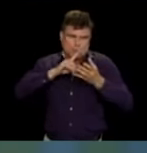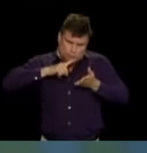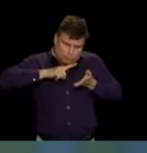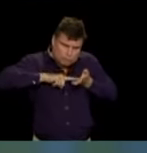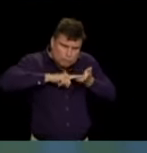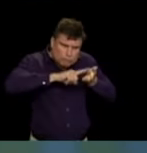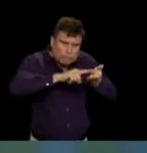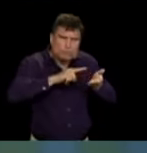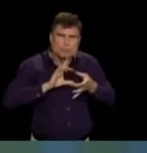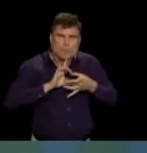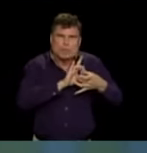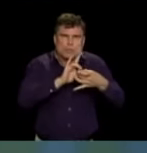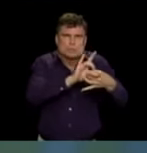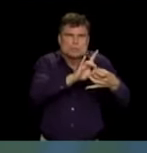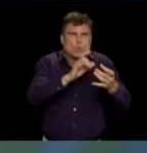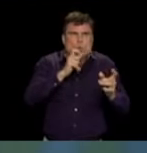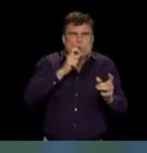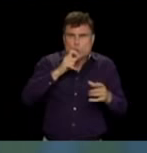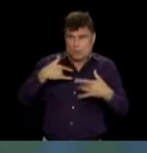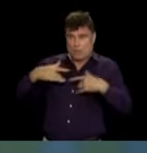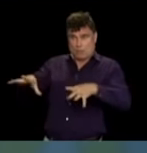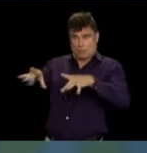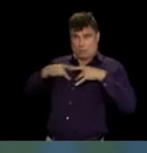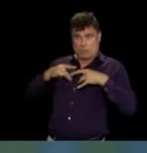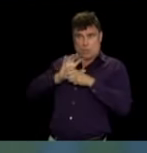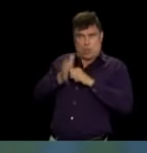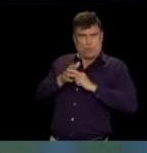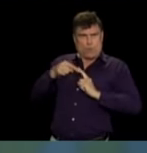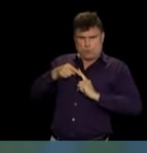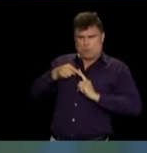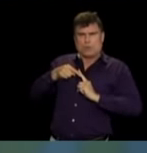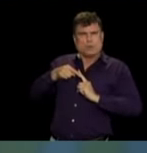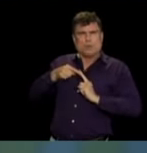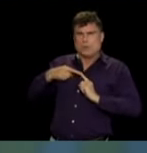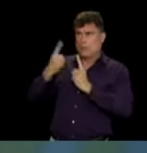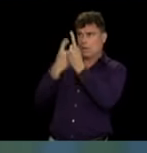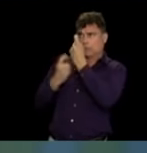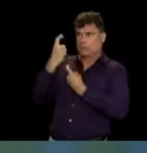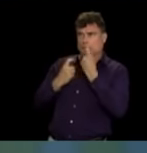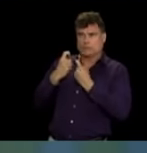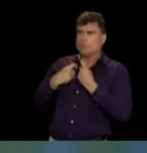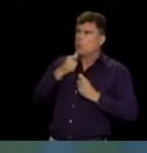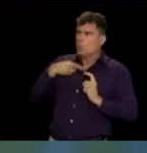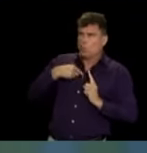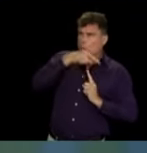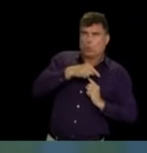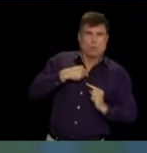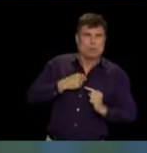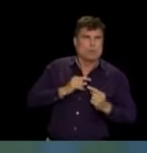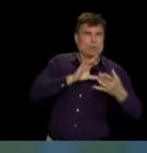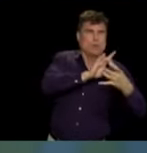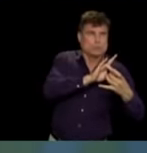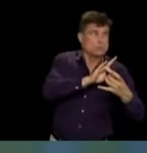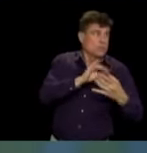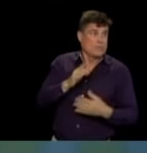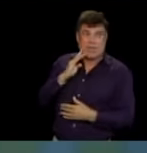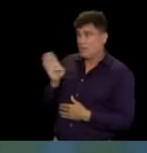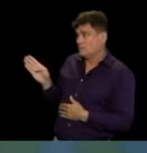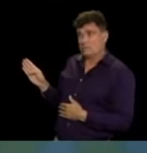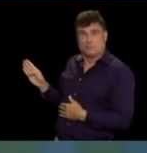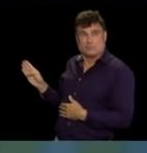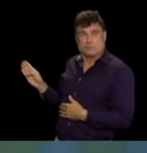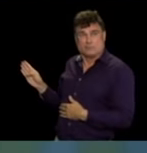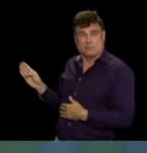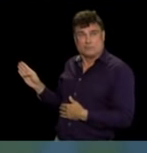1,257 case investigations, or investigations that were initiated by public health. And that includes